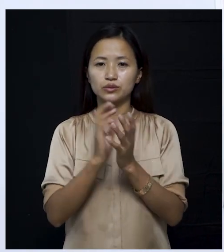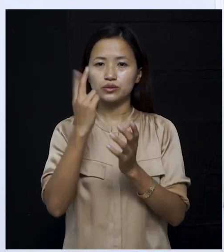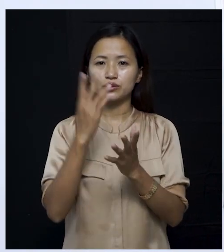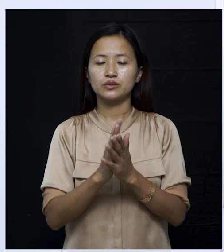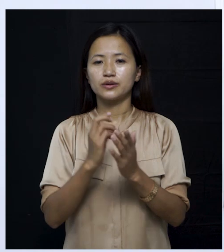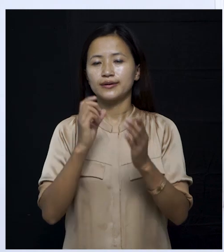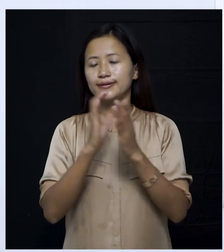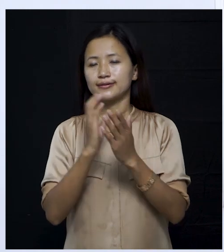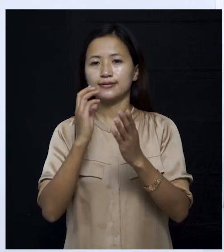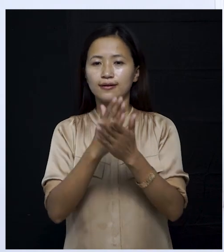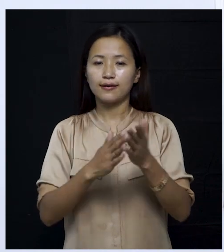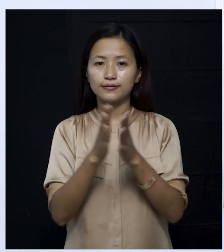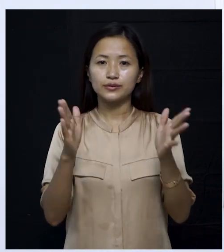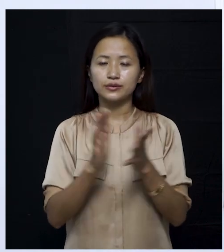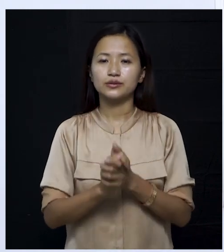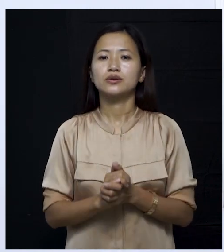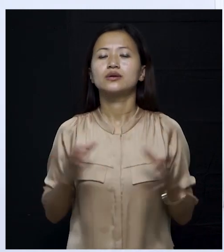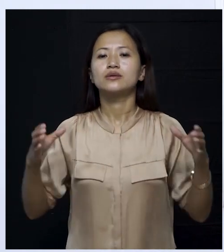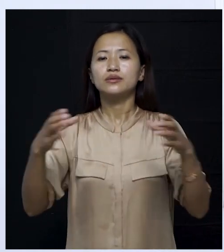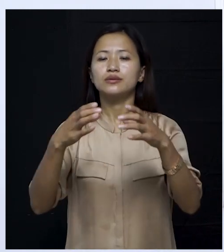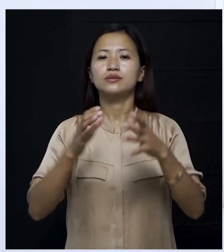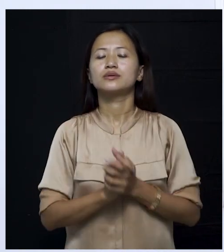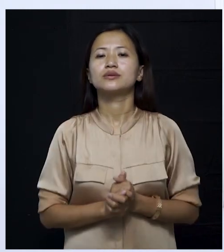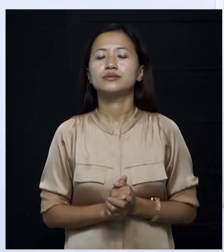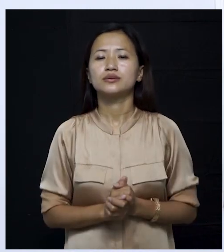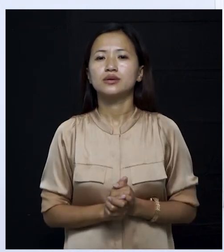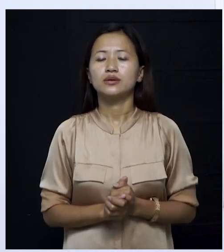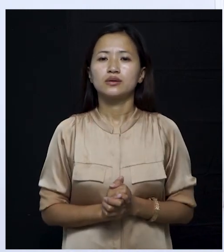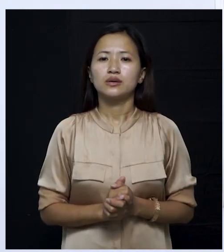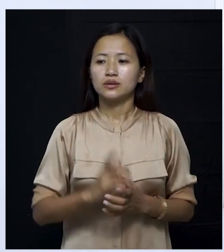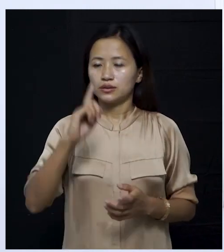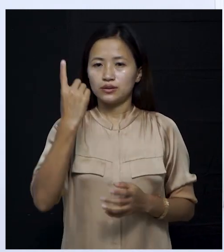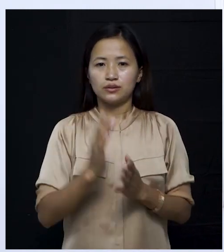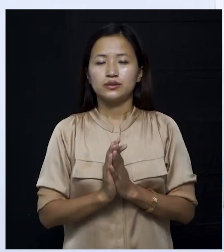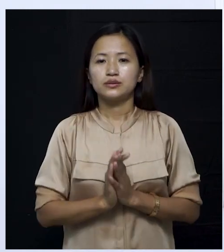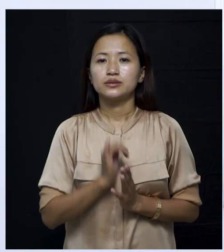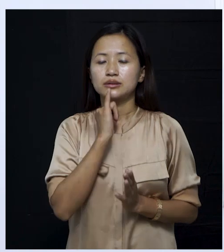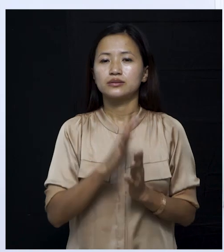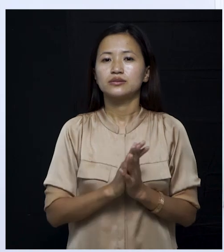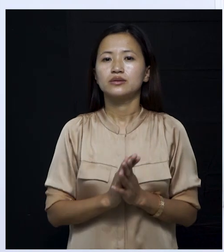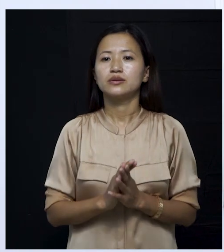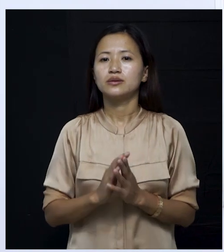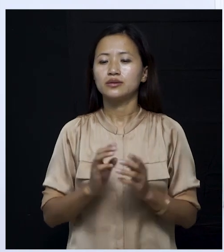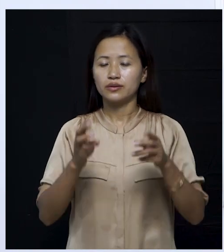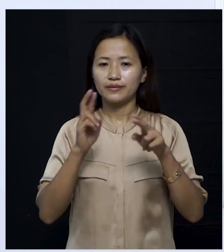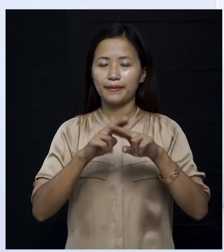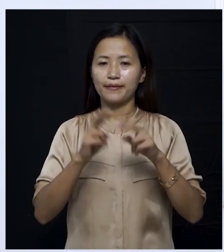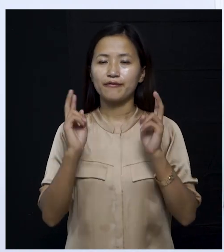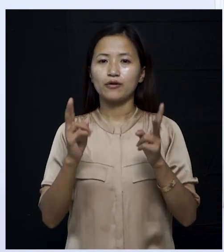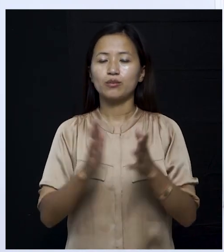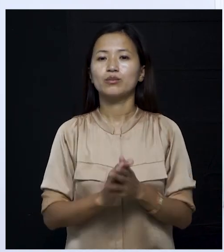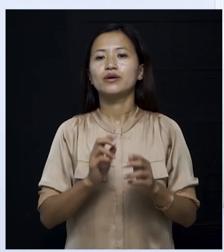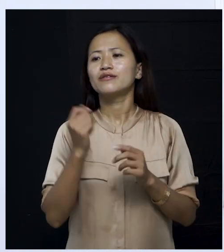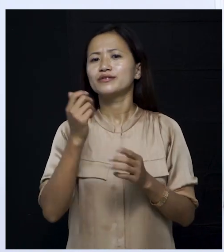two categories. Okay, it is grouped into two categories. One is called as the formal